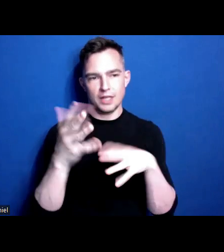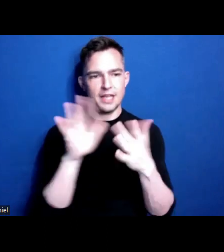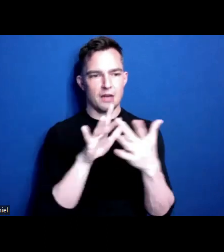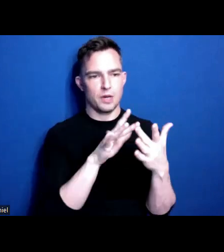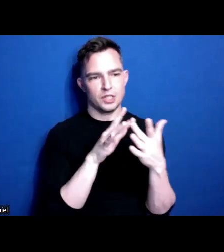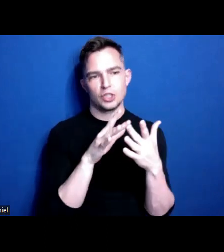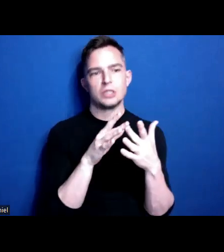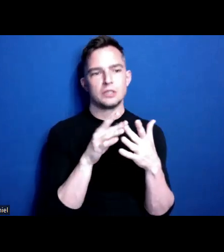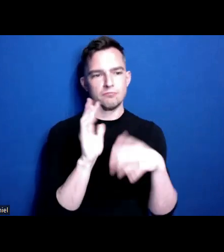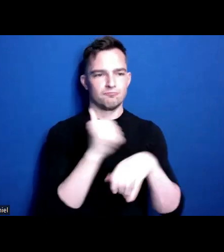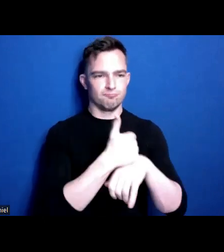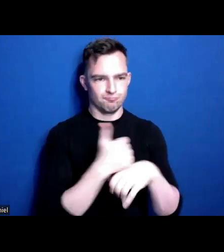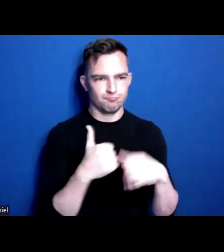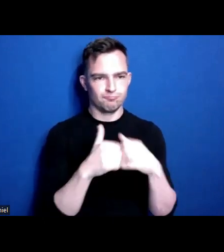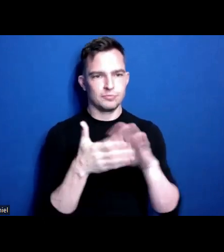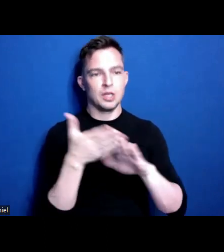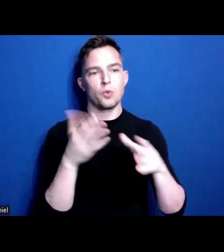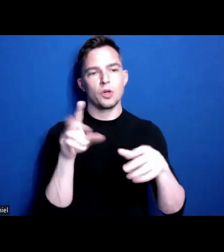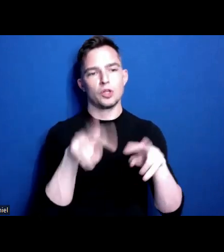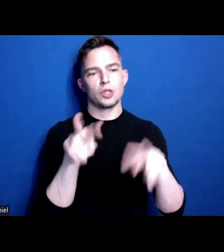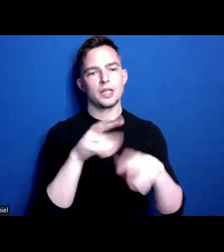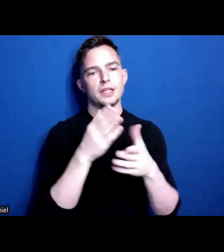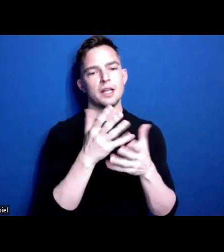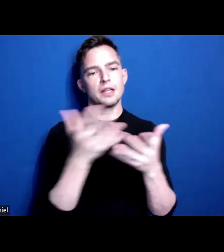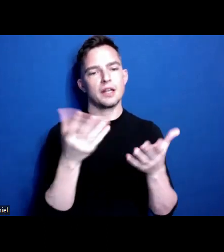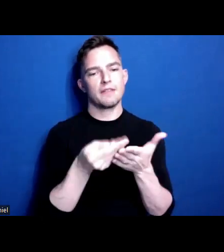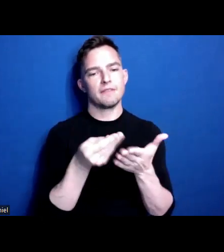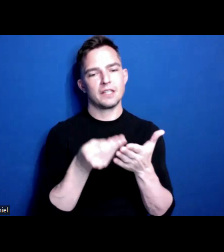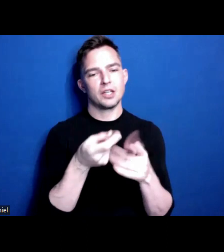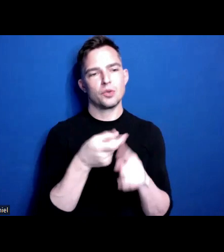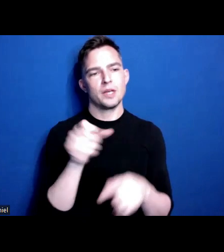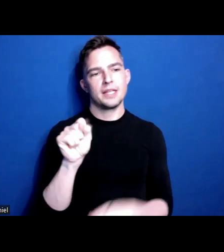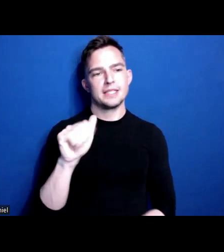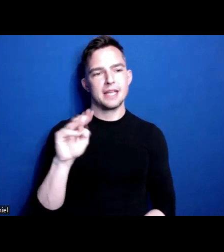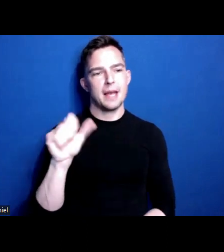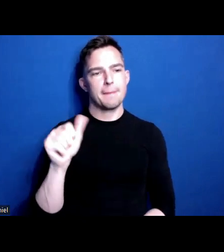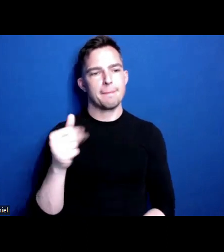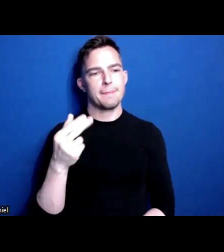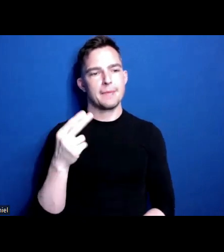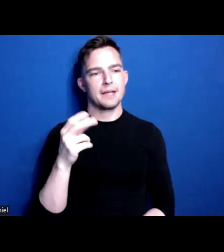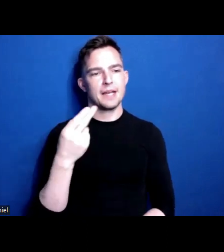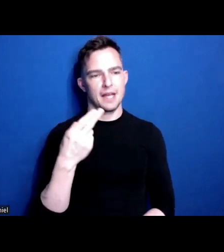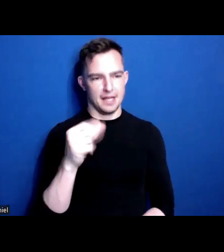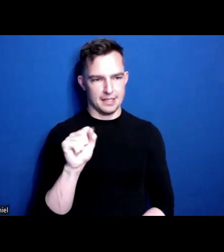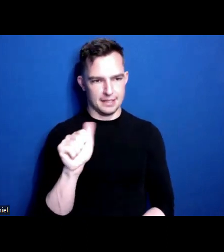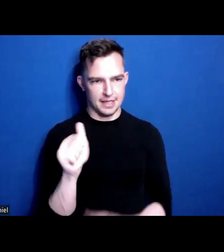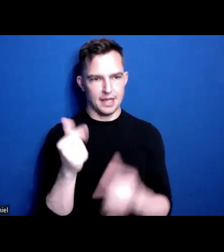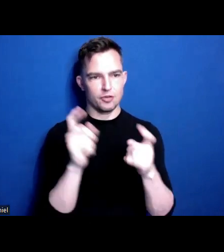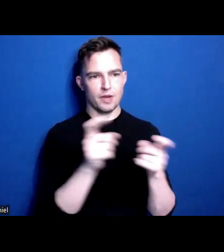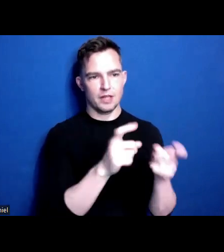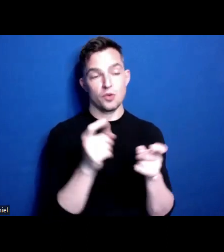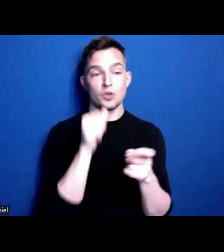looking at the time-limited funding through SAMHSA grants. Again, we are not a Medicaid expansion state, so we have